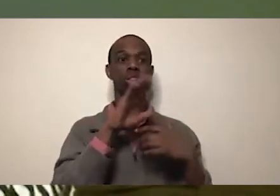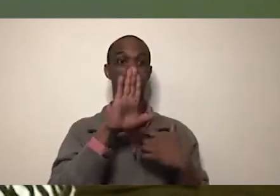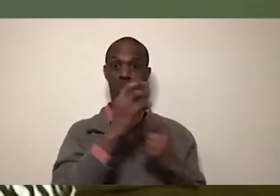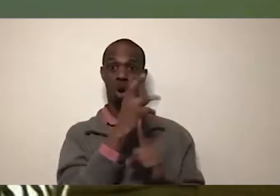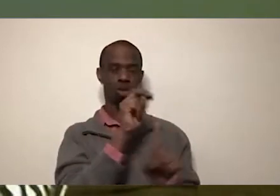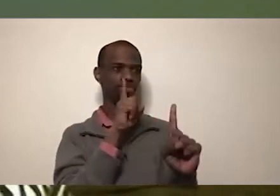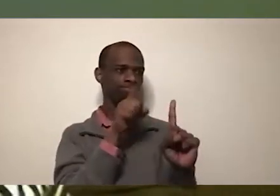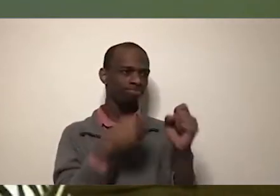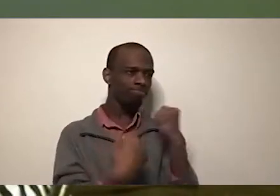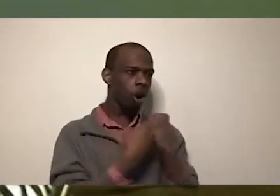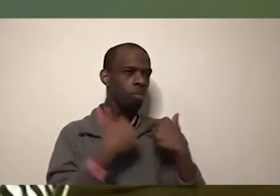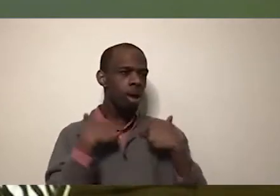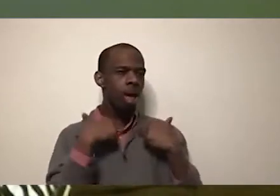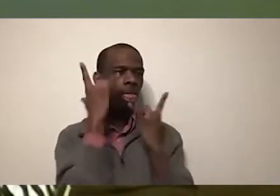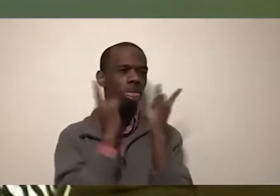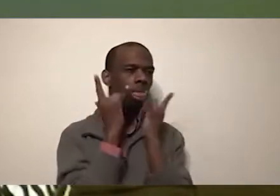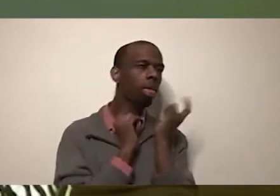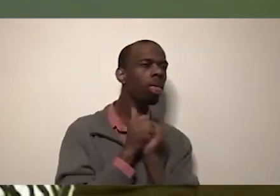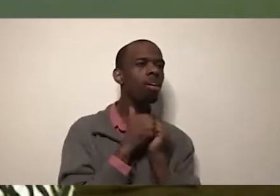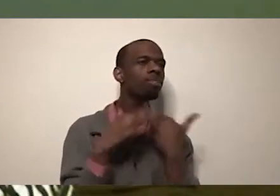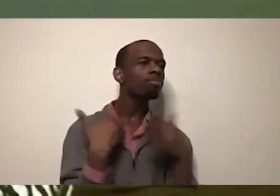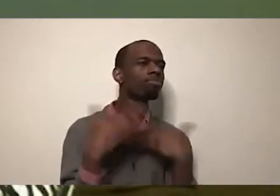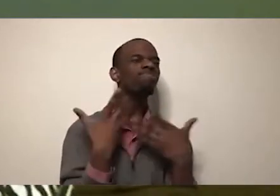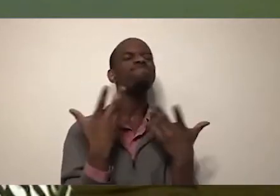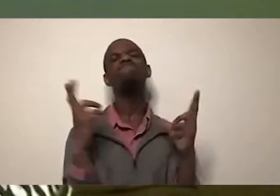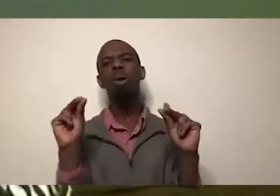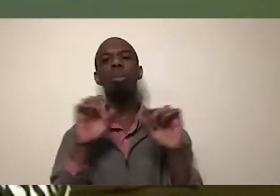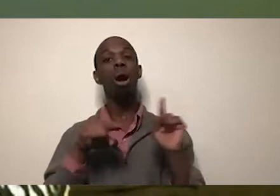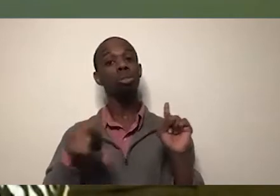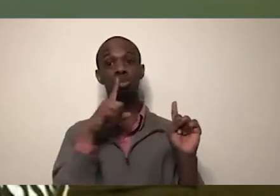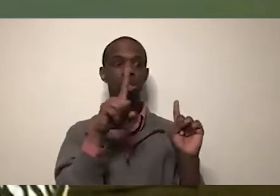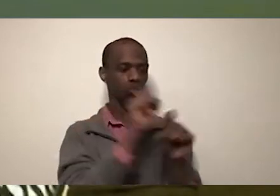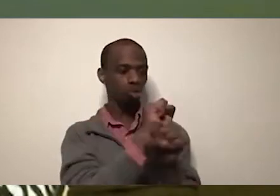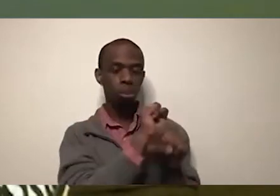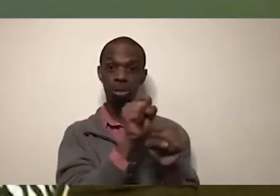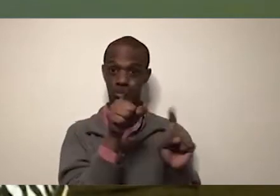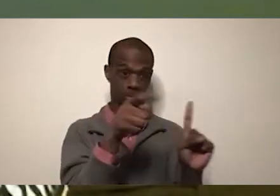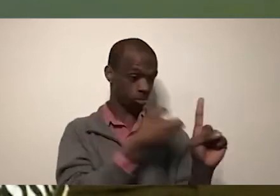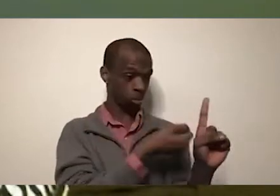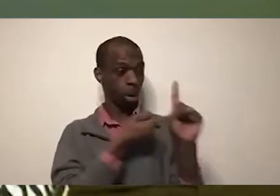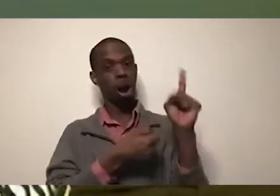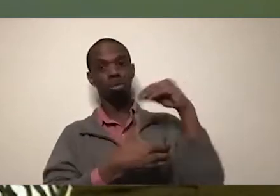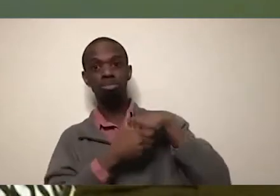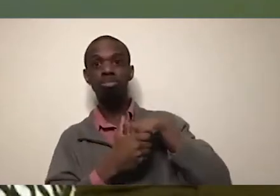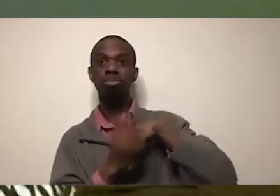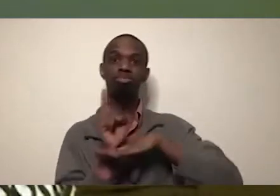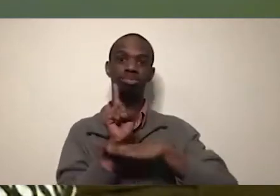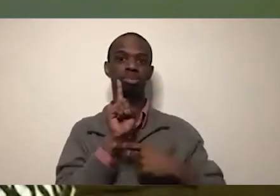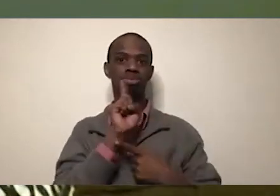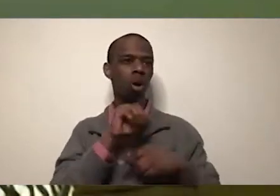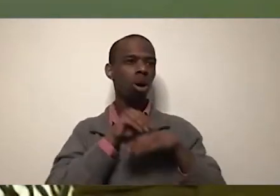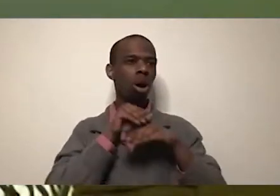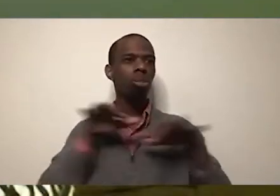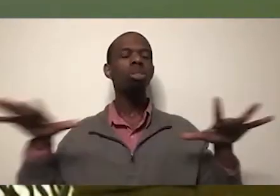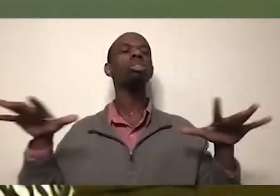the ways in which art, community, and social change can be leveraged for positive social impact. In